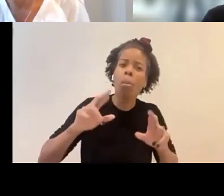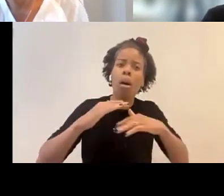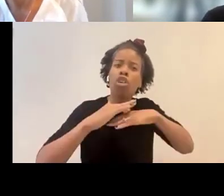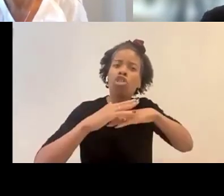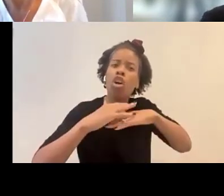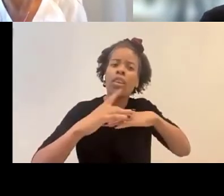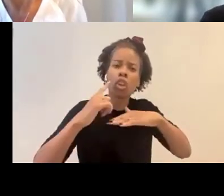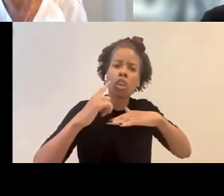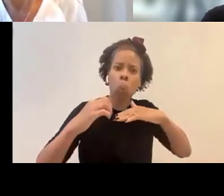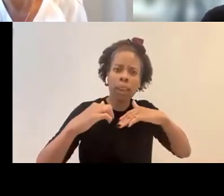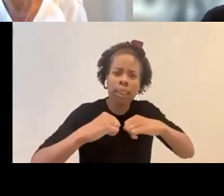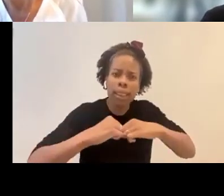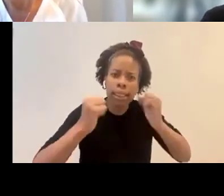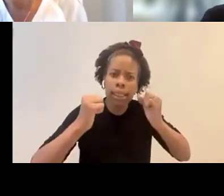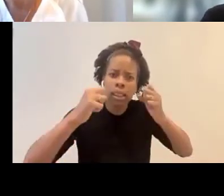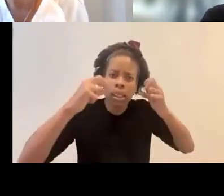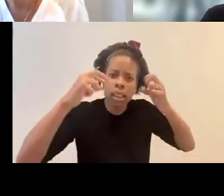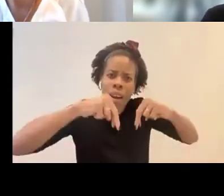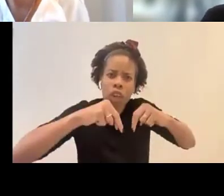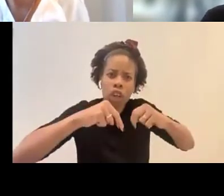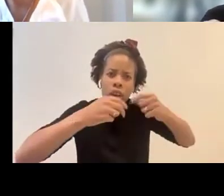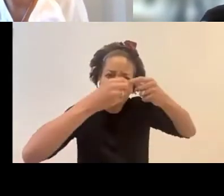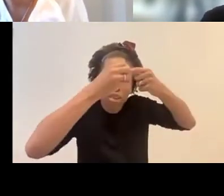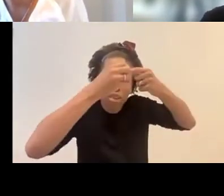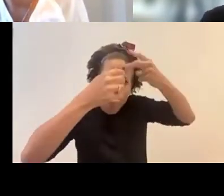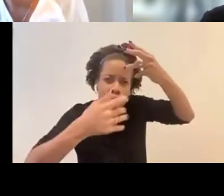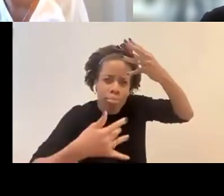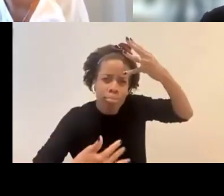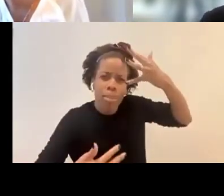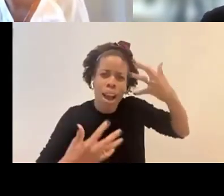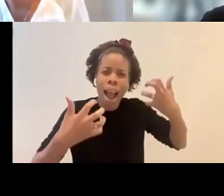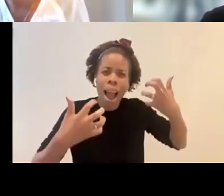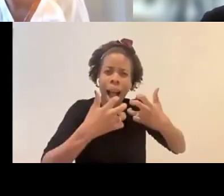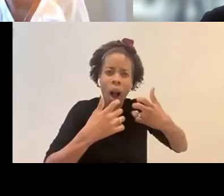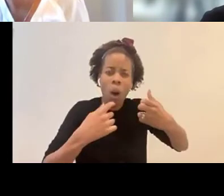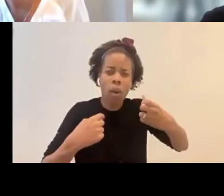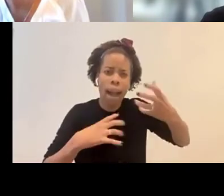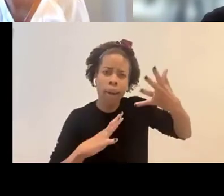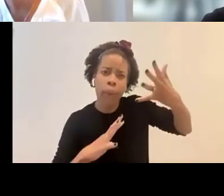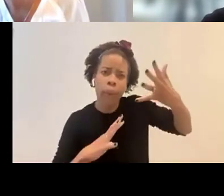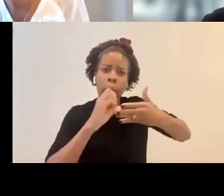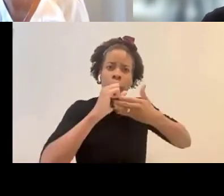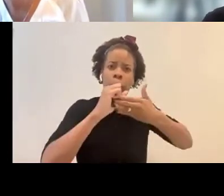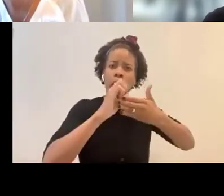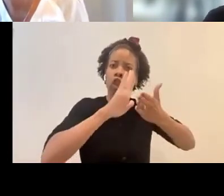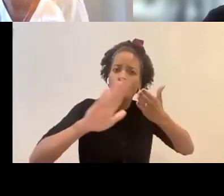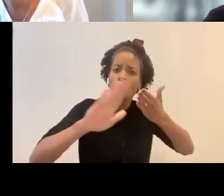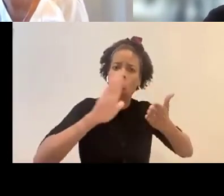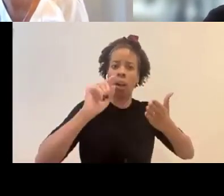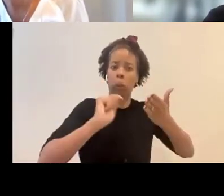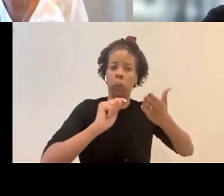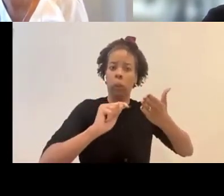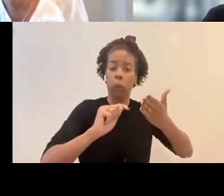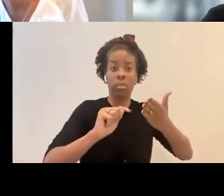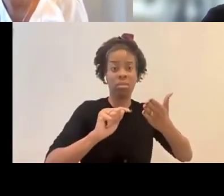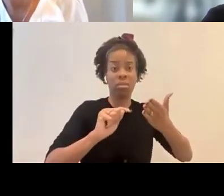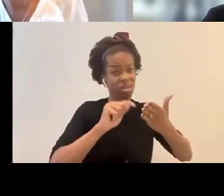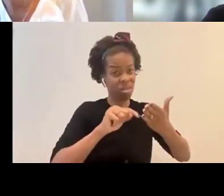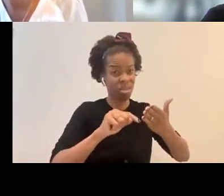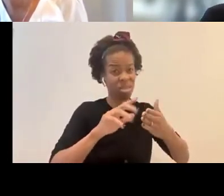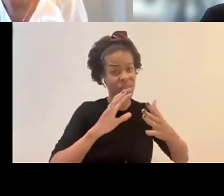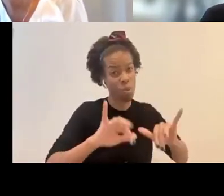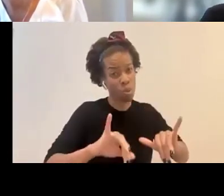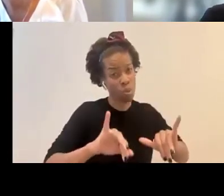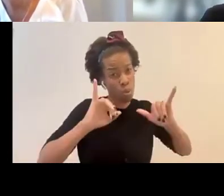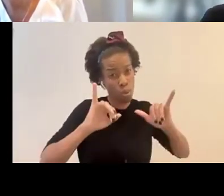we look at how do we go about really breaking the back of this monster, actually. I